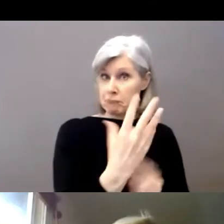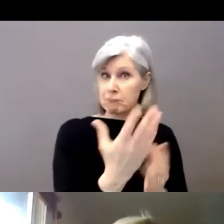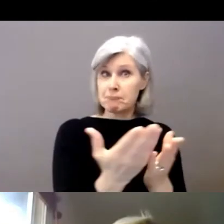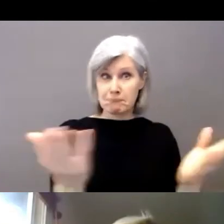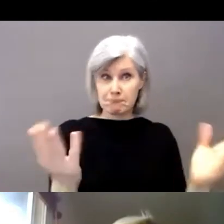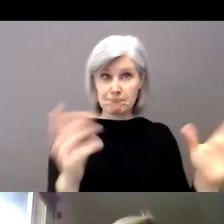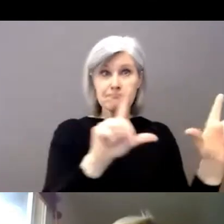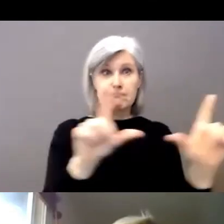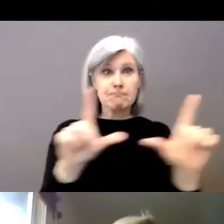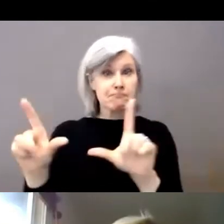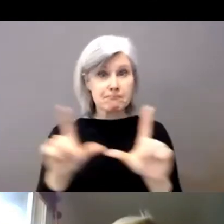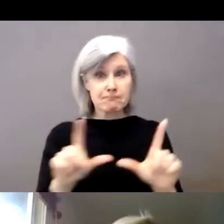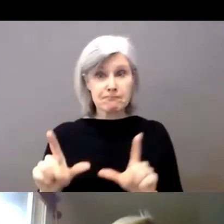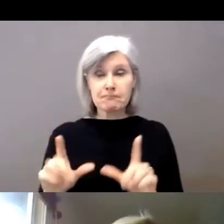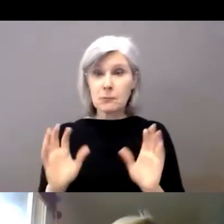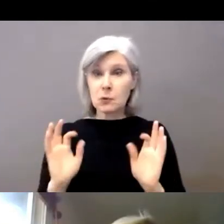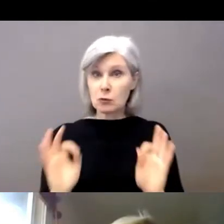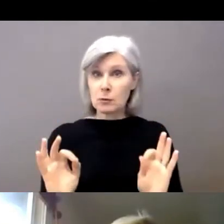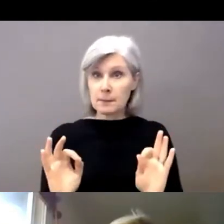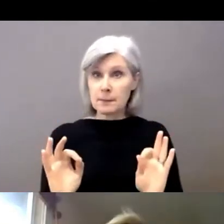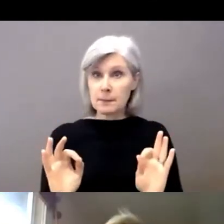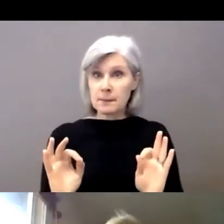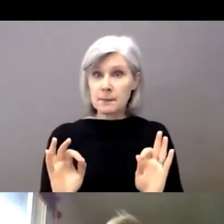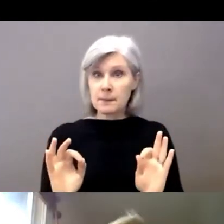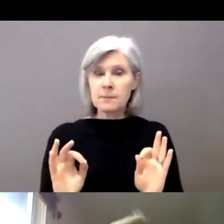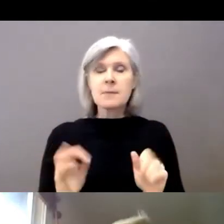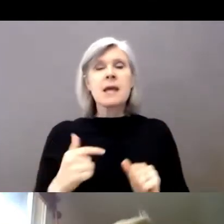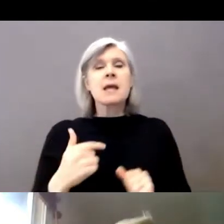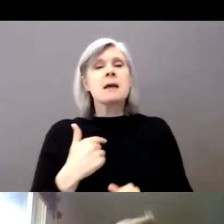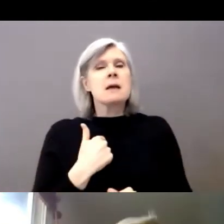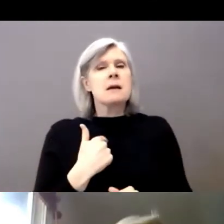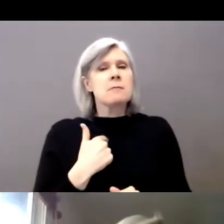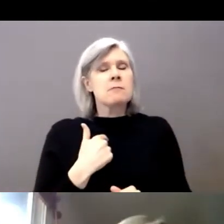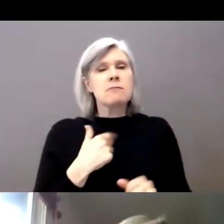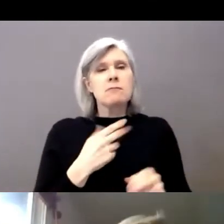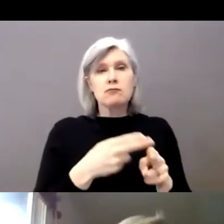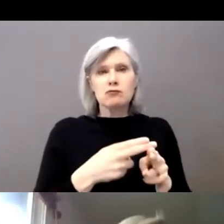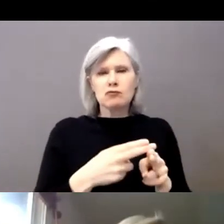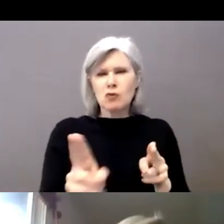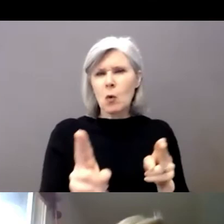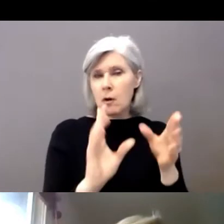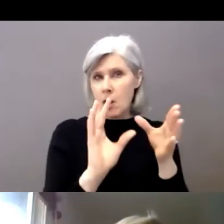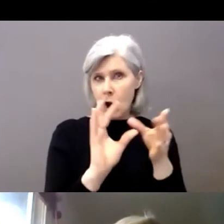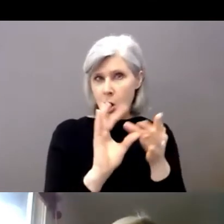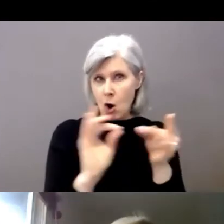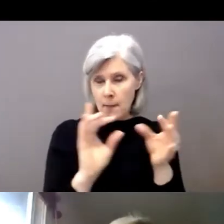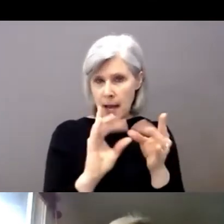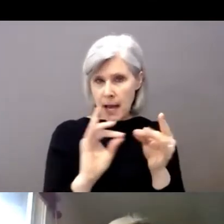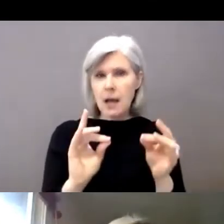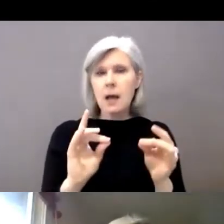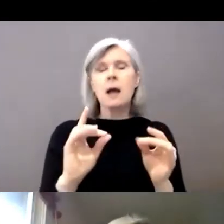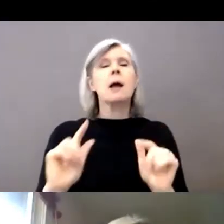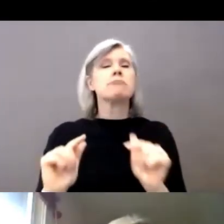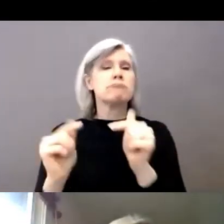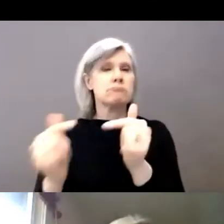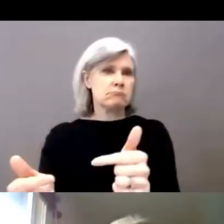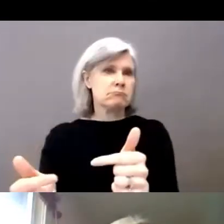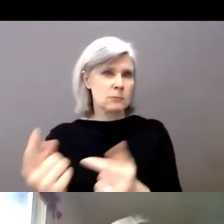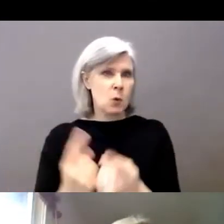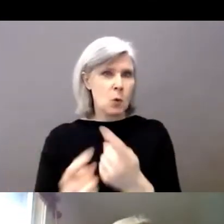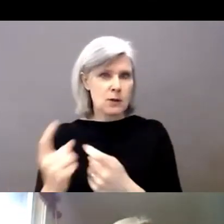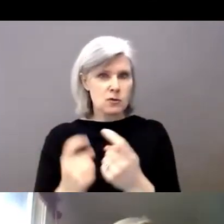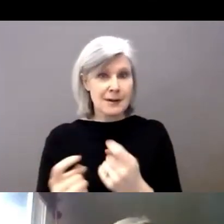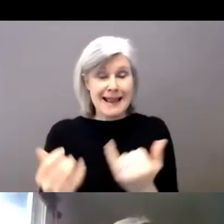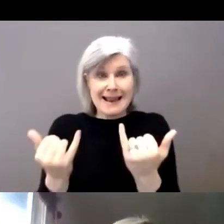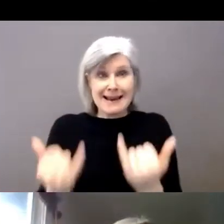I see, I'll just make a quick comment and then we'll go to the questions. I see a lot of questions and